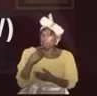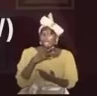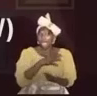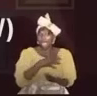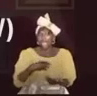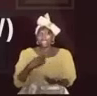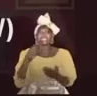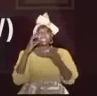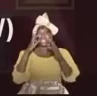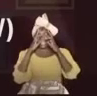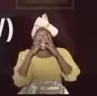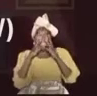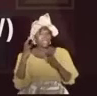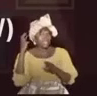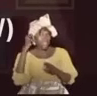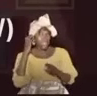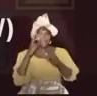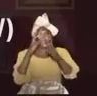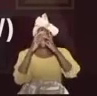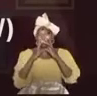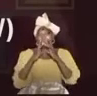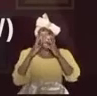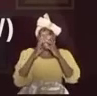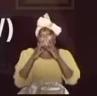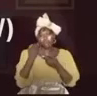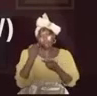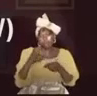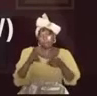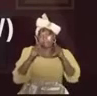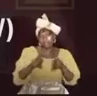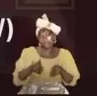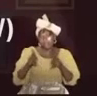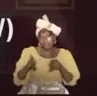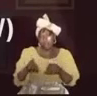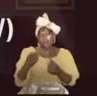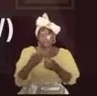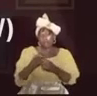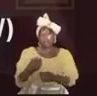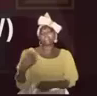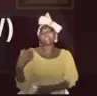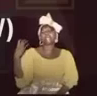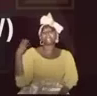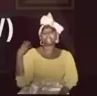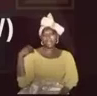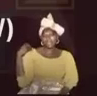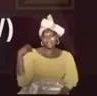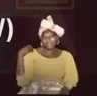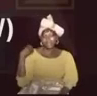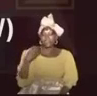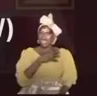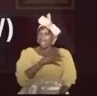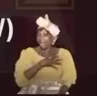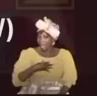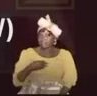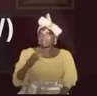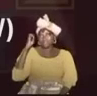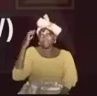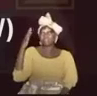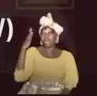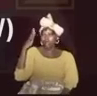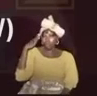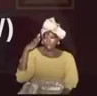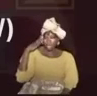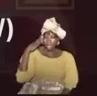the cry of his people by reason of their taskmasters, and that he was aware of